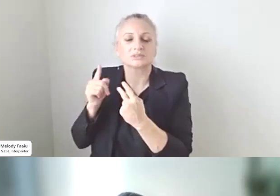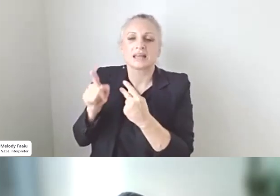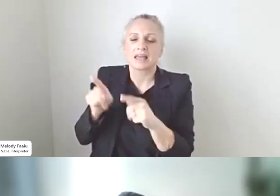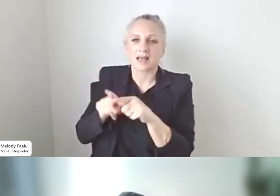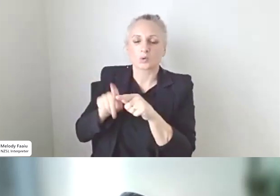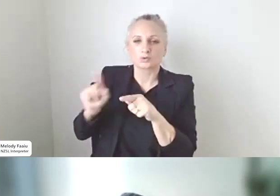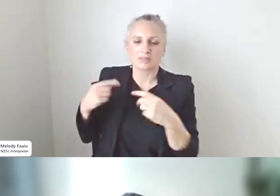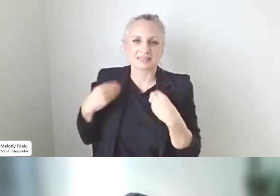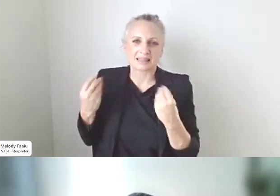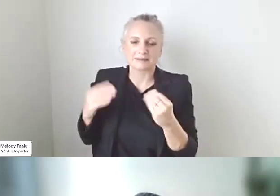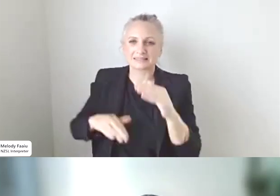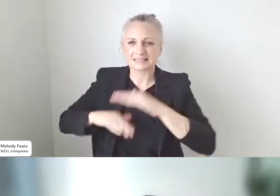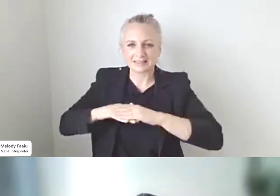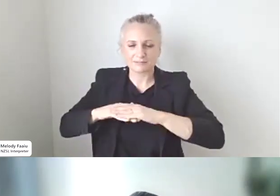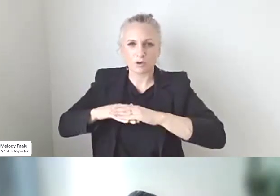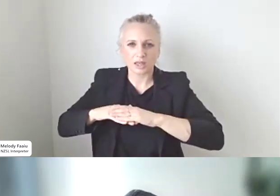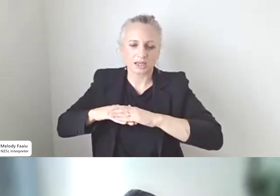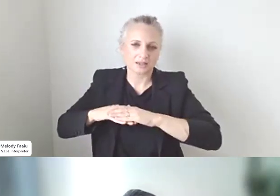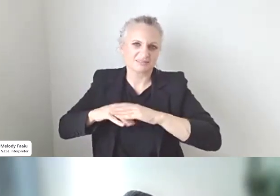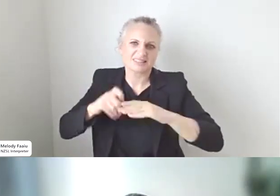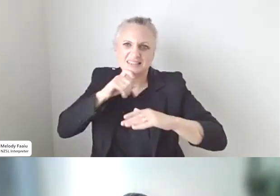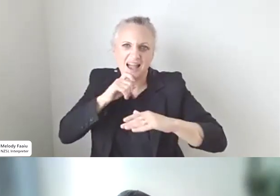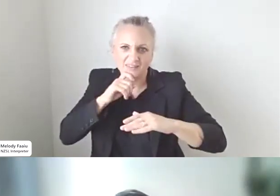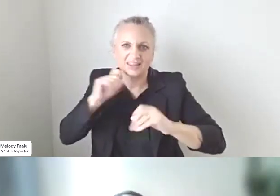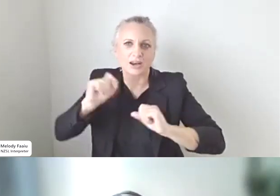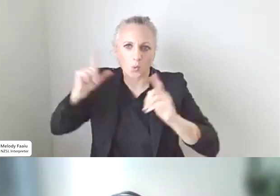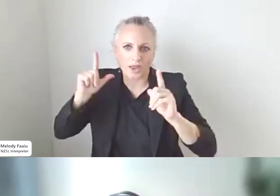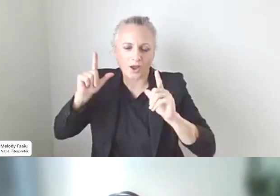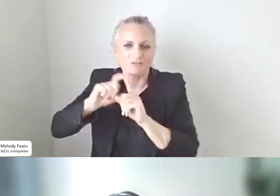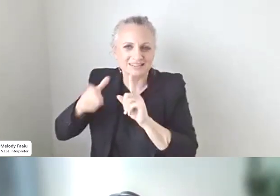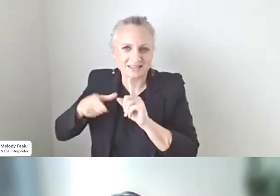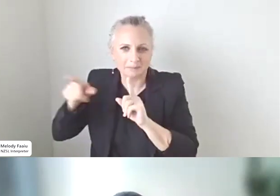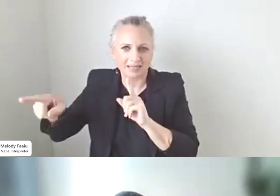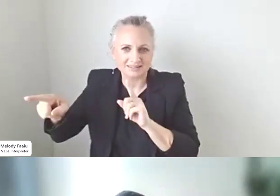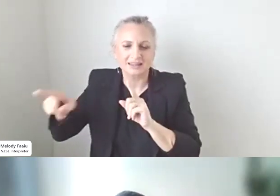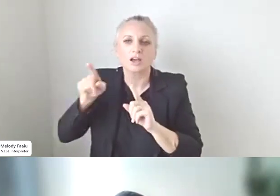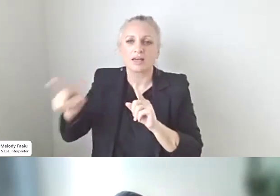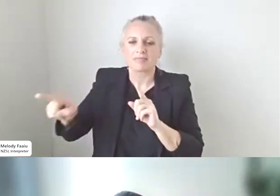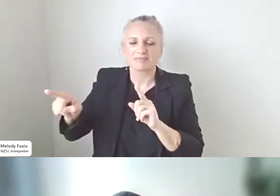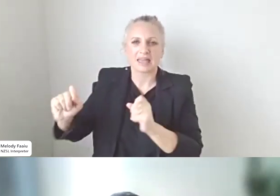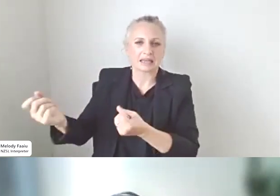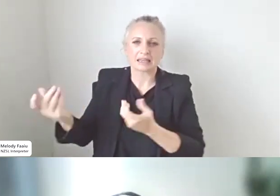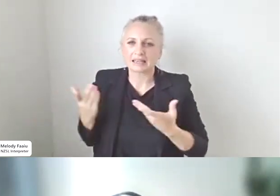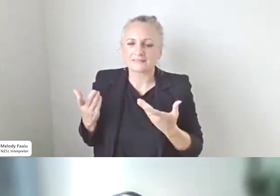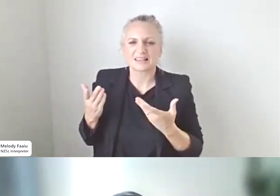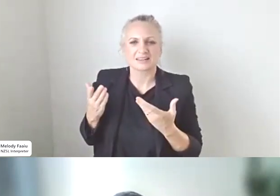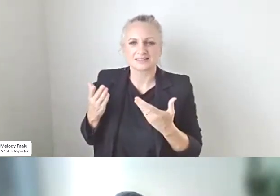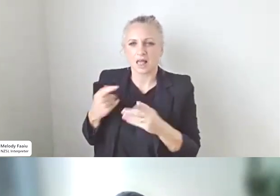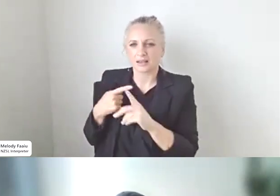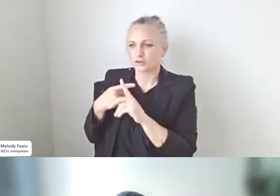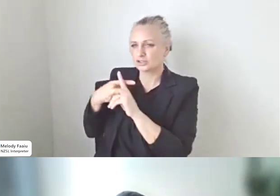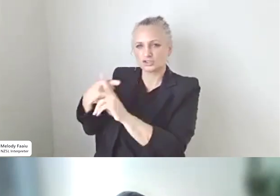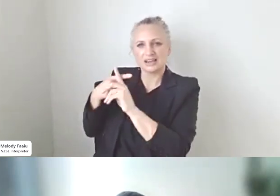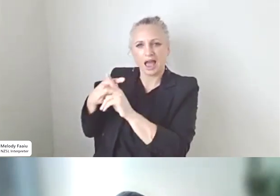by all employees with disabilities. So it both gives us really key access to that talent pool and models a